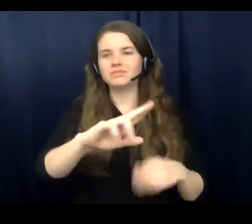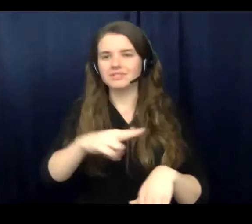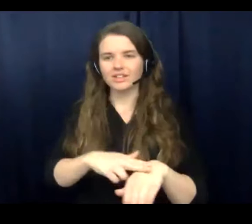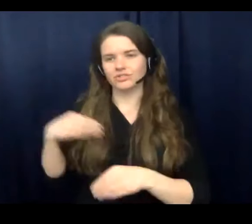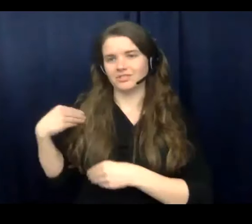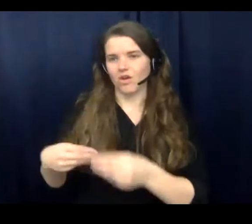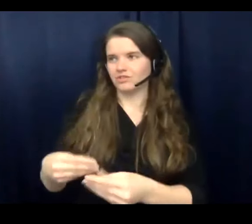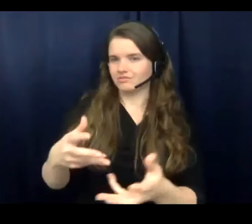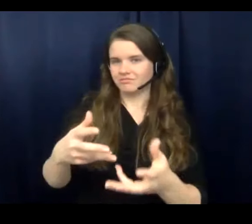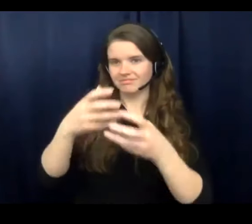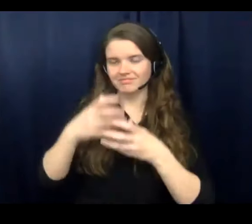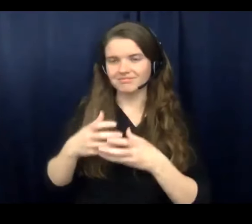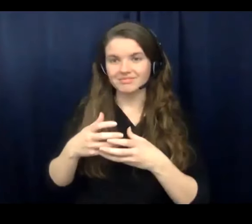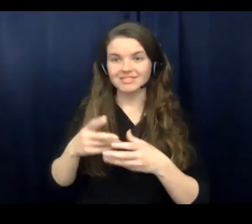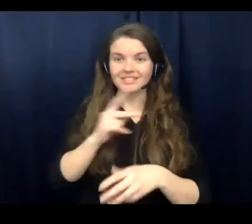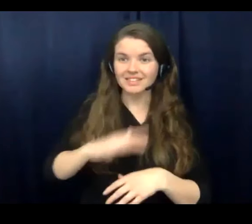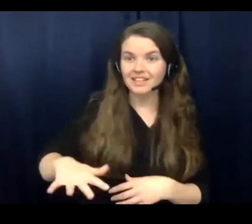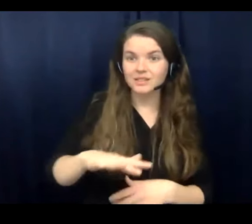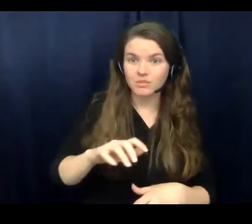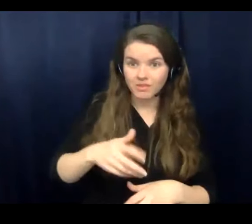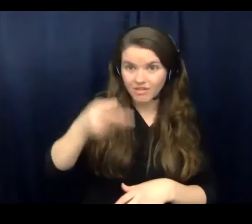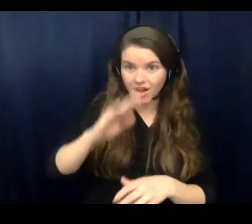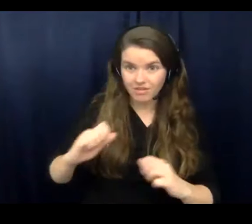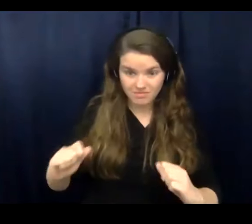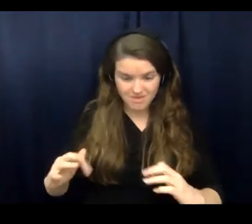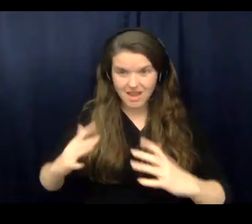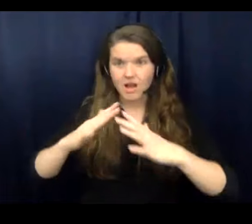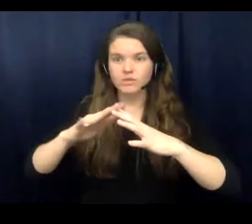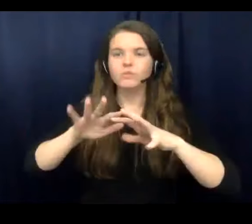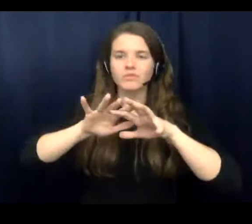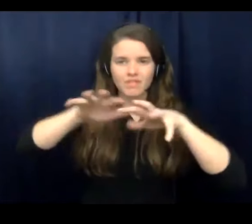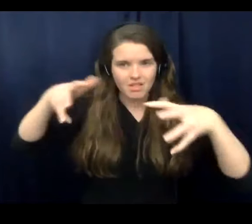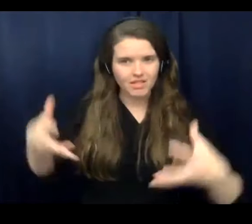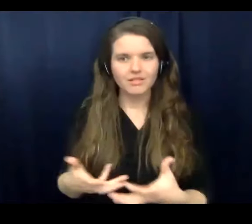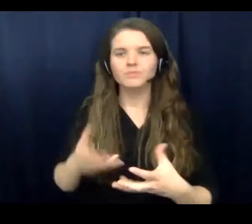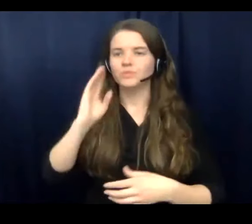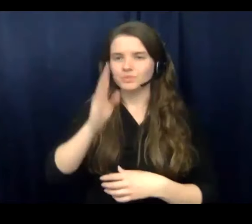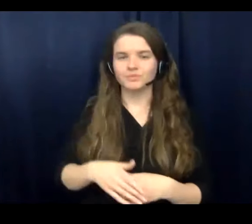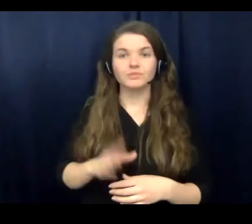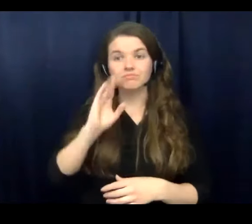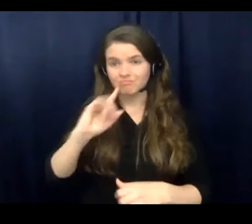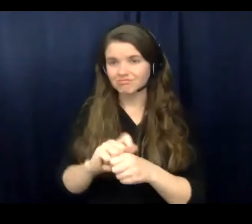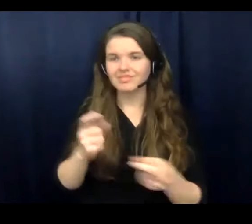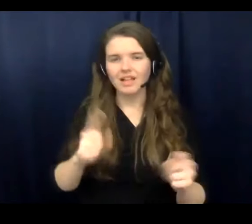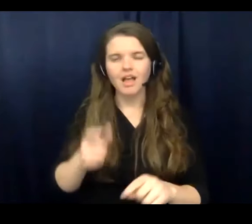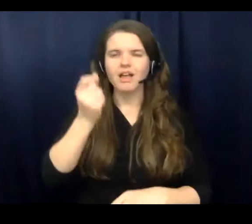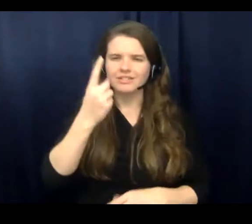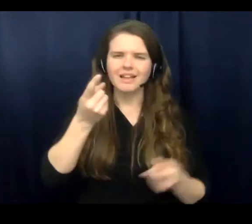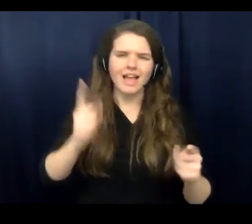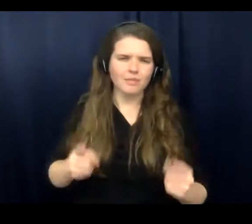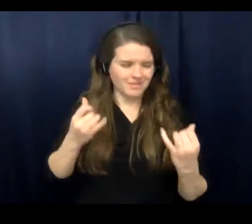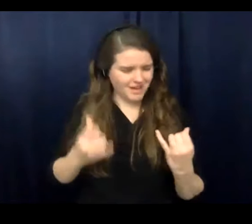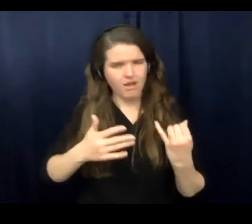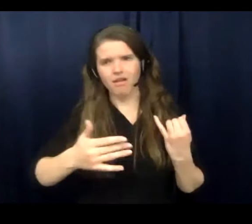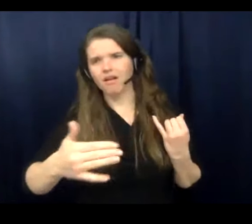God, the mountain, will fill the whole earth. It's going to happen. Oh, I understand there's things that happen in between now and then, but it's going to